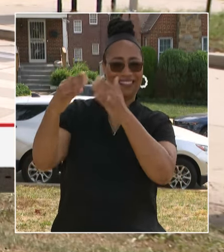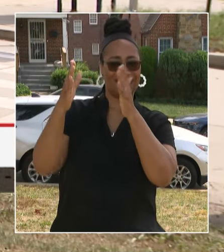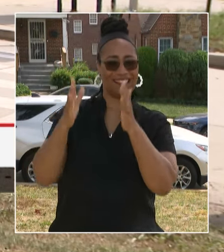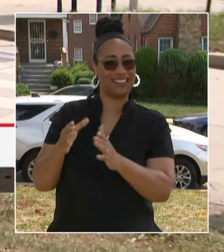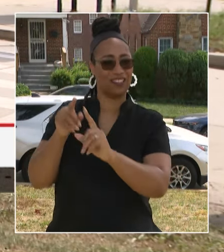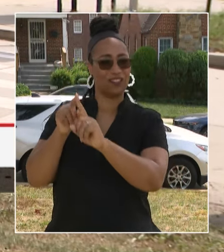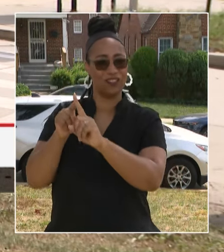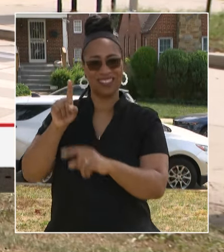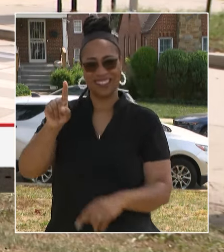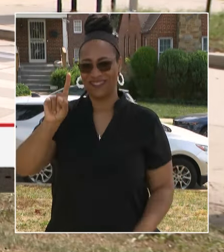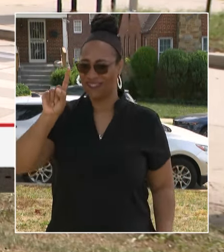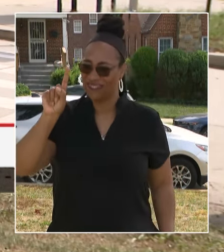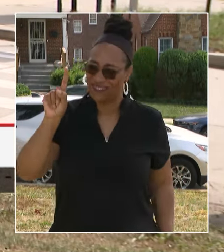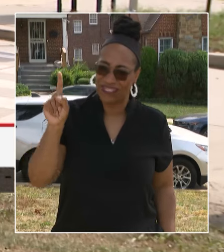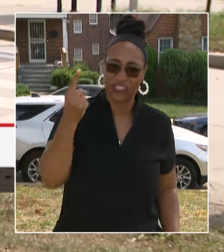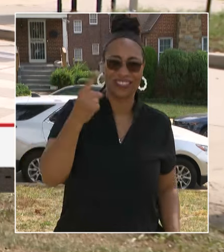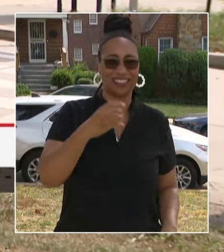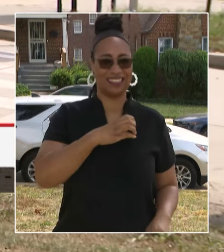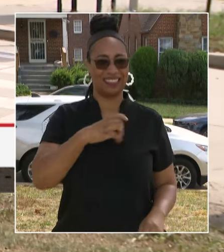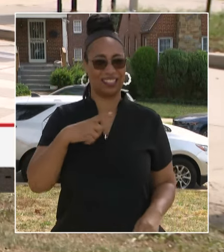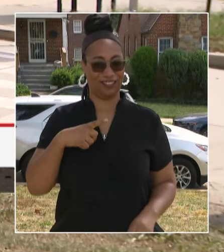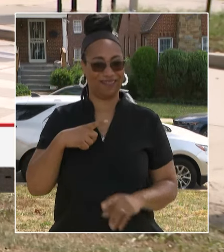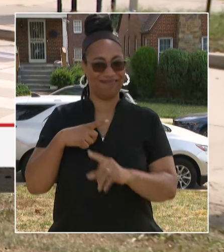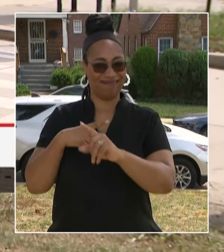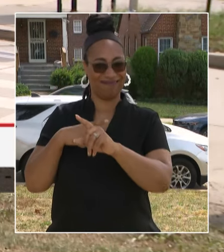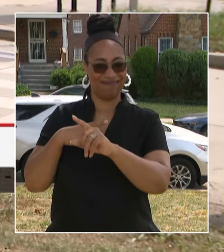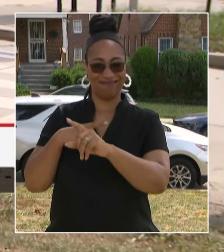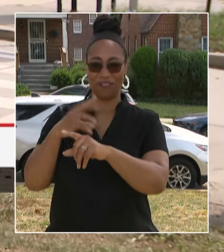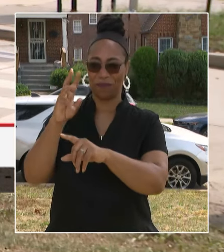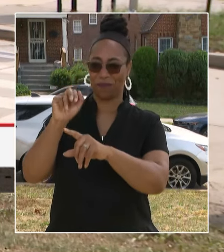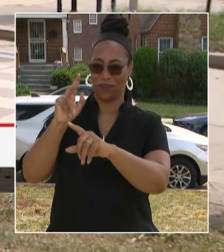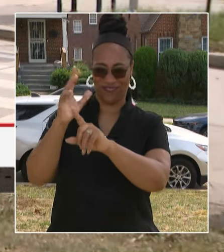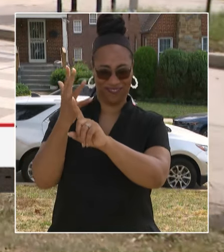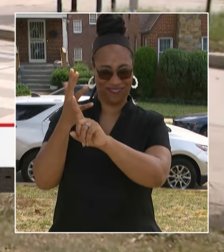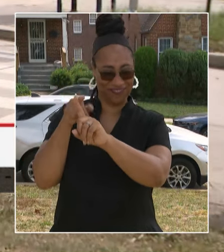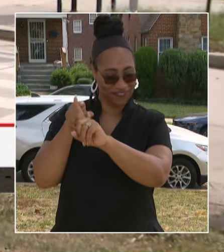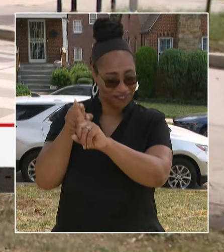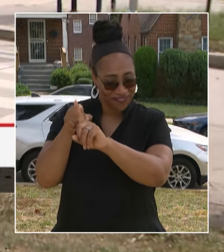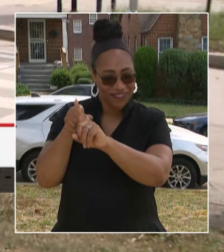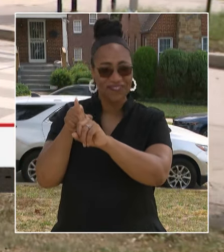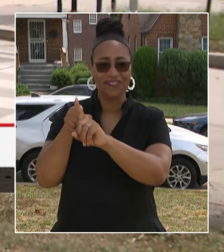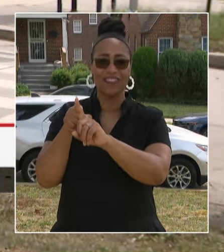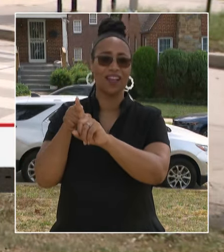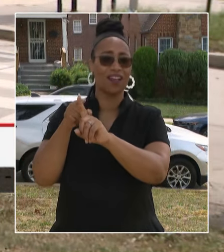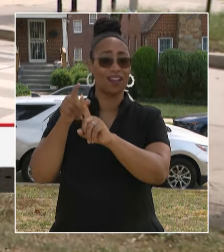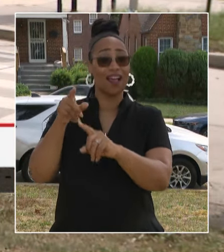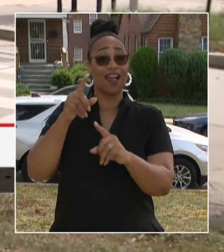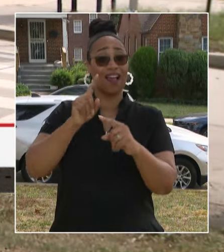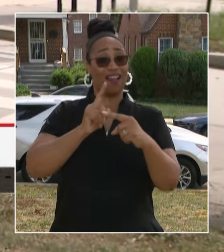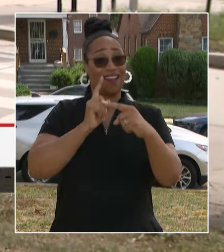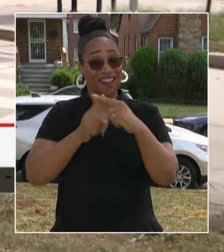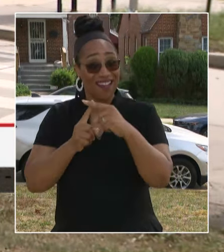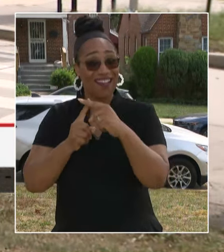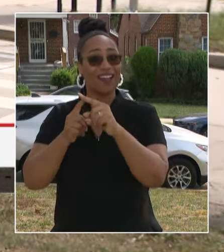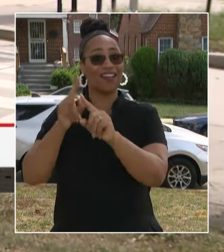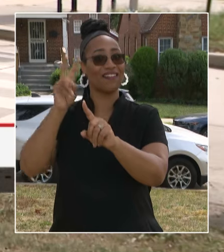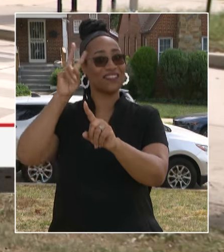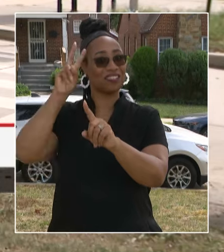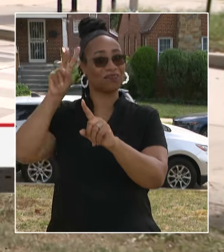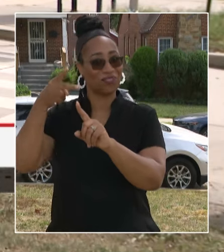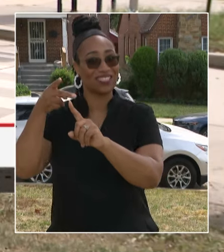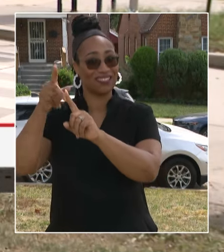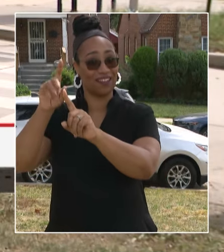Columbia. And as we've heard Vice President Harris say many times, it's good to be the